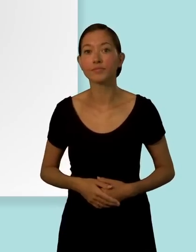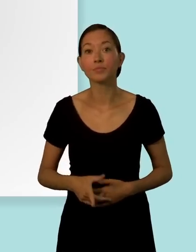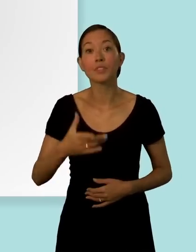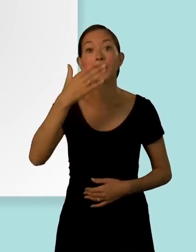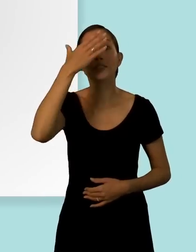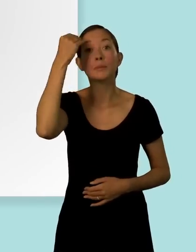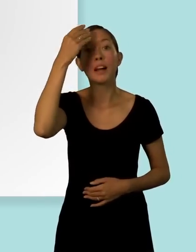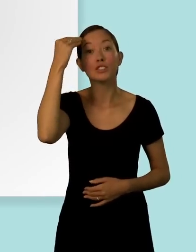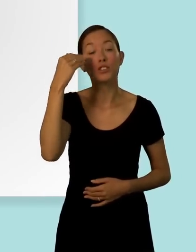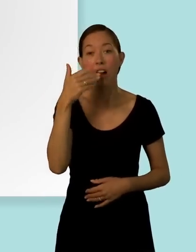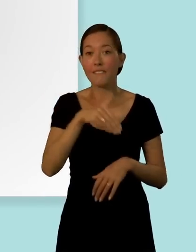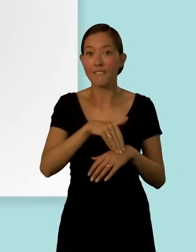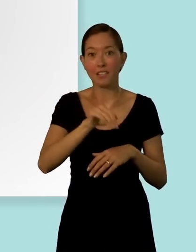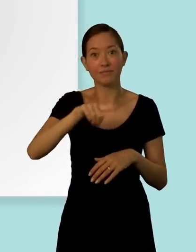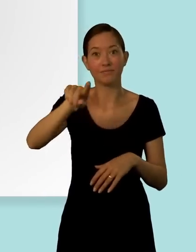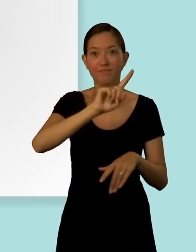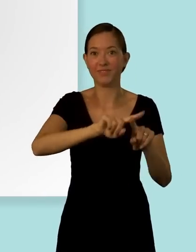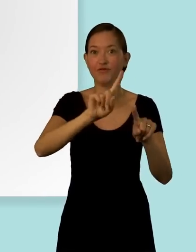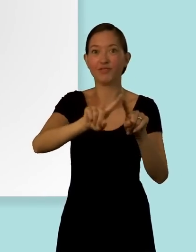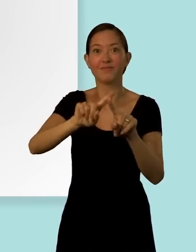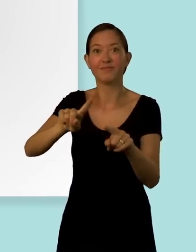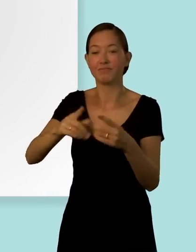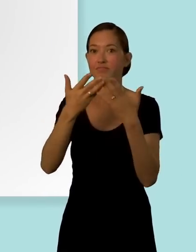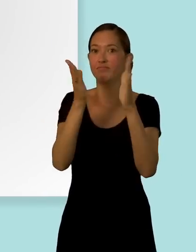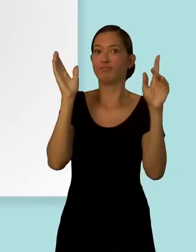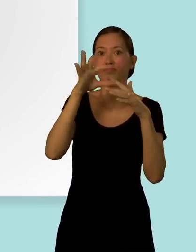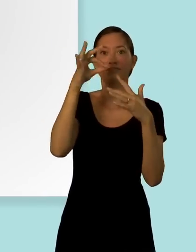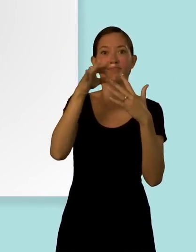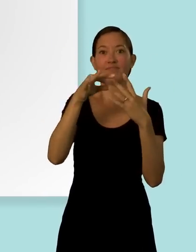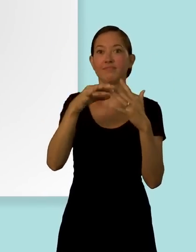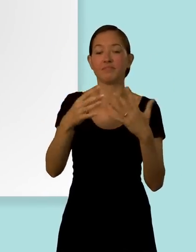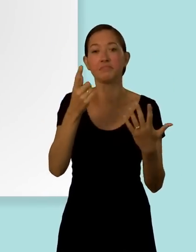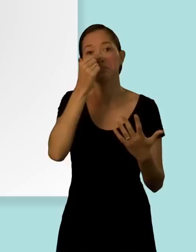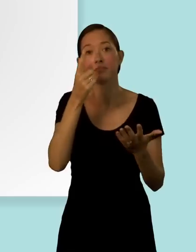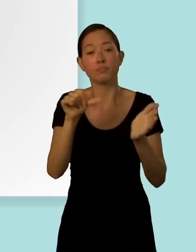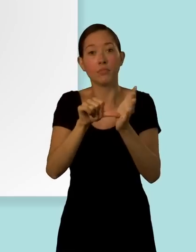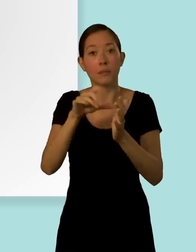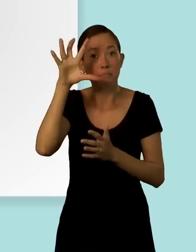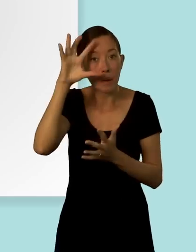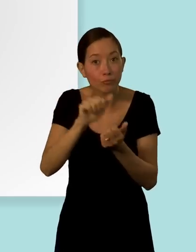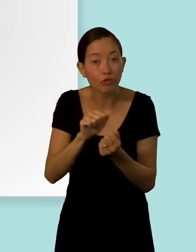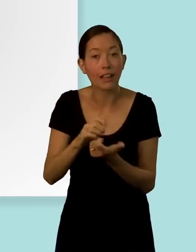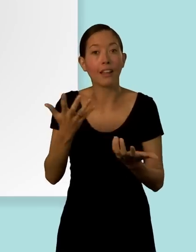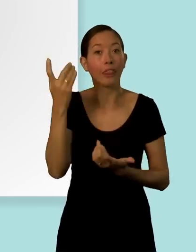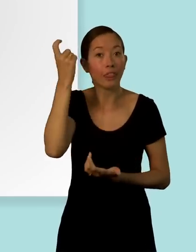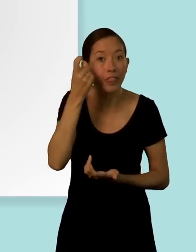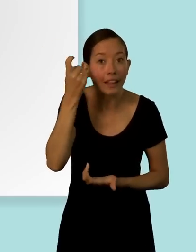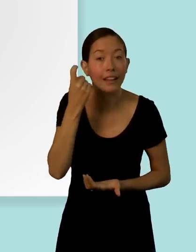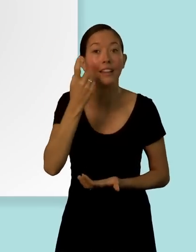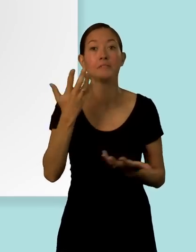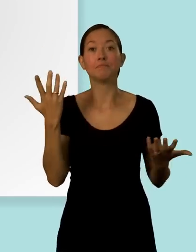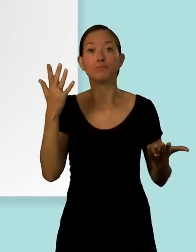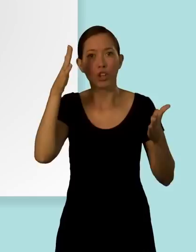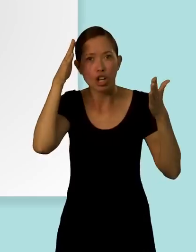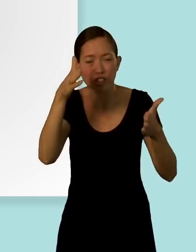Dementia affects everyone differently and can cause a wide range of symptoms. These can include problems with memory,